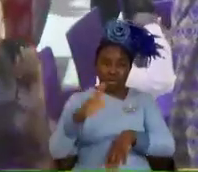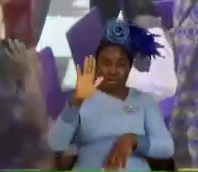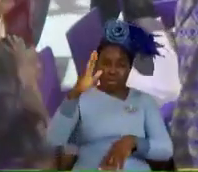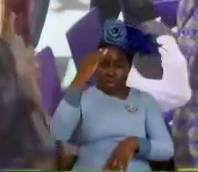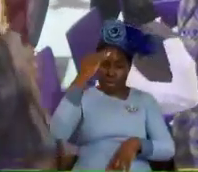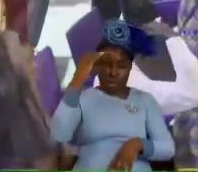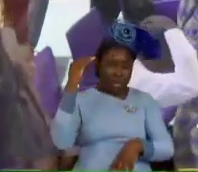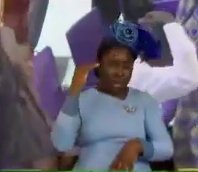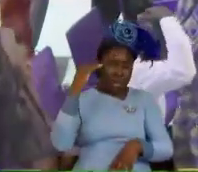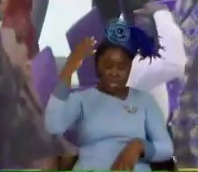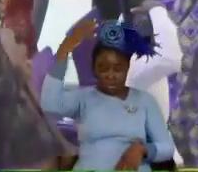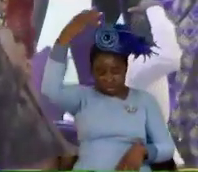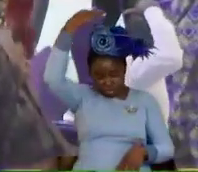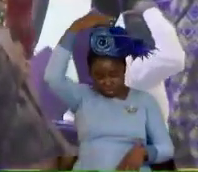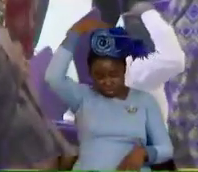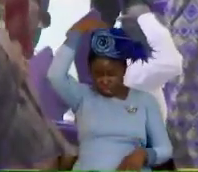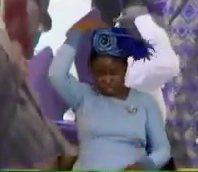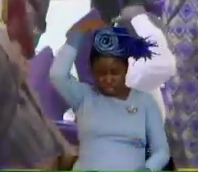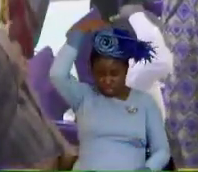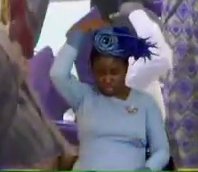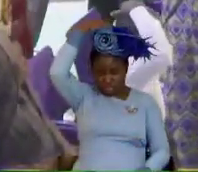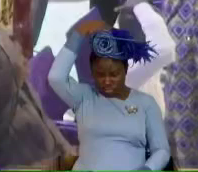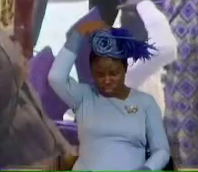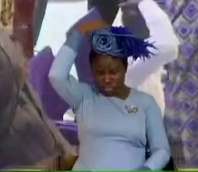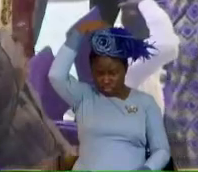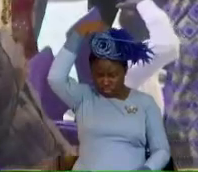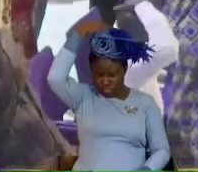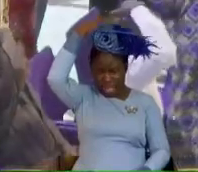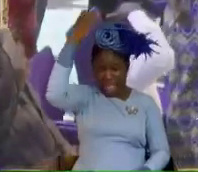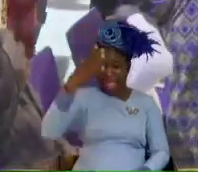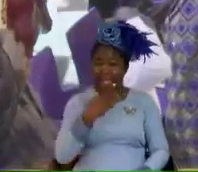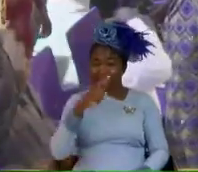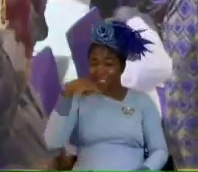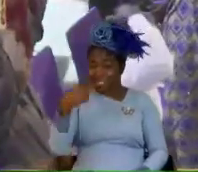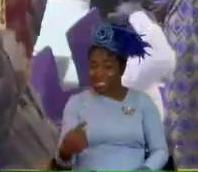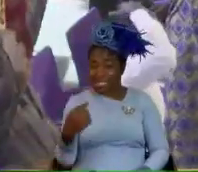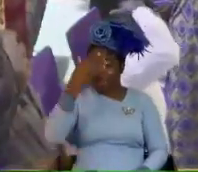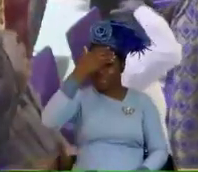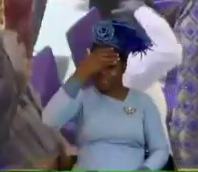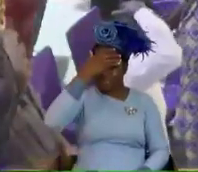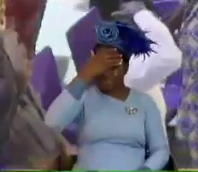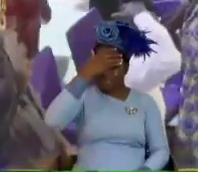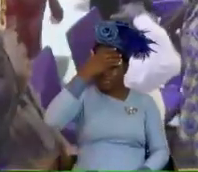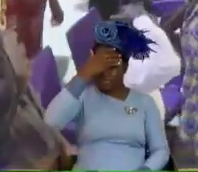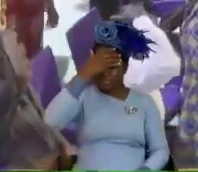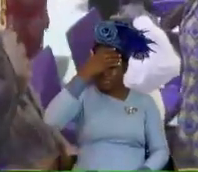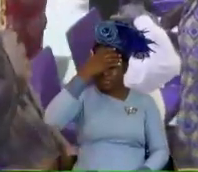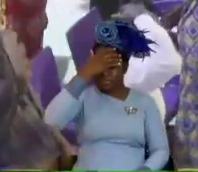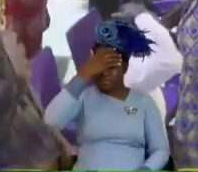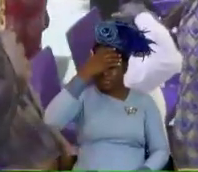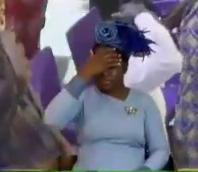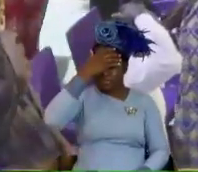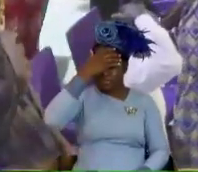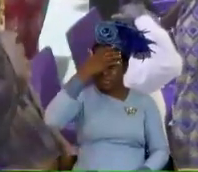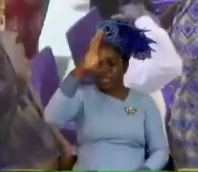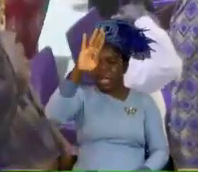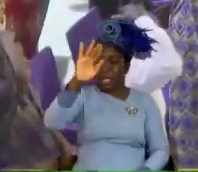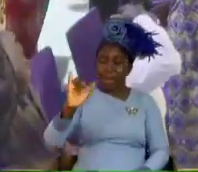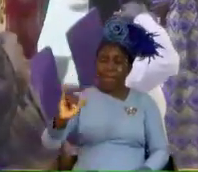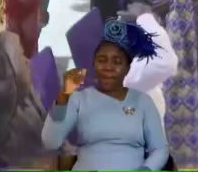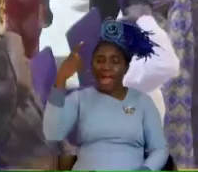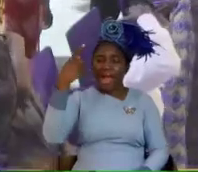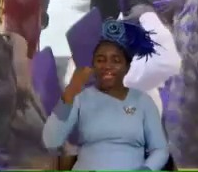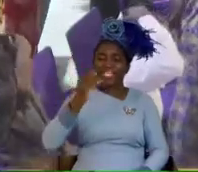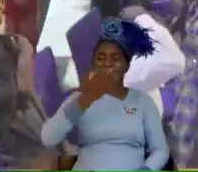ara yin nisin. And say this loud and clear. Yes, we le lohun to jagara. By the cry of Calvary.